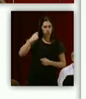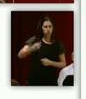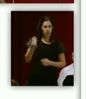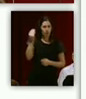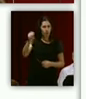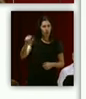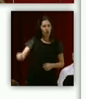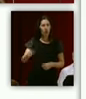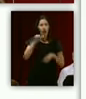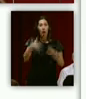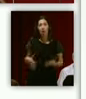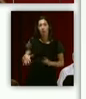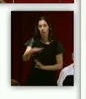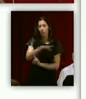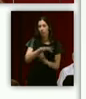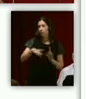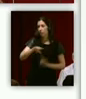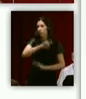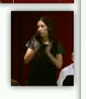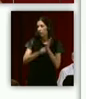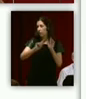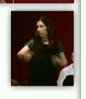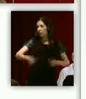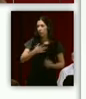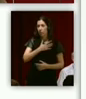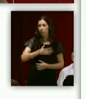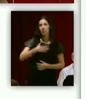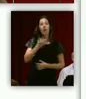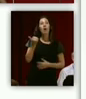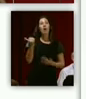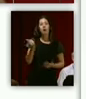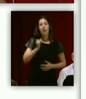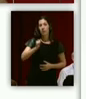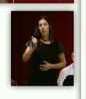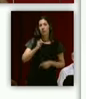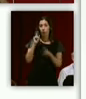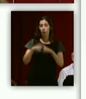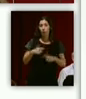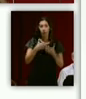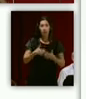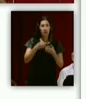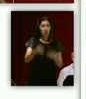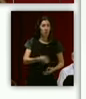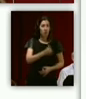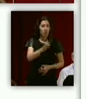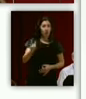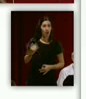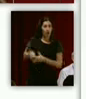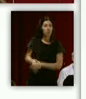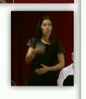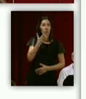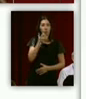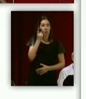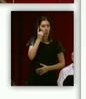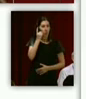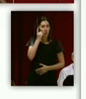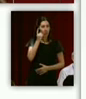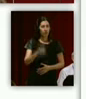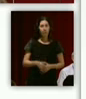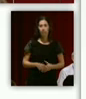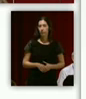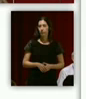production companies have to make an investment. This is something that we no longer have to face. This is a natural environment, and we are harnessing